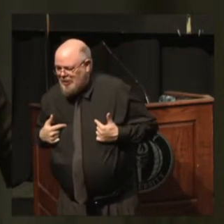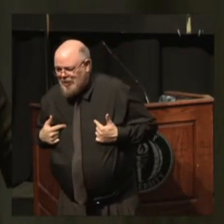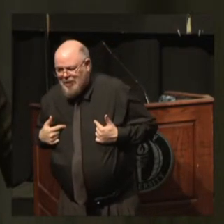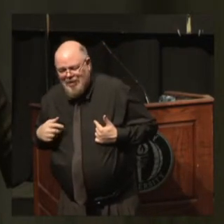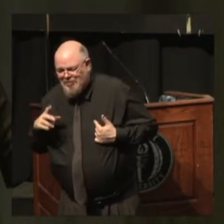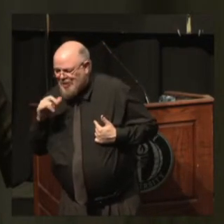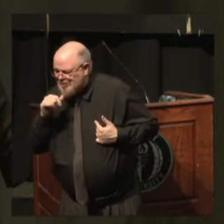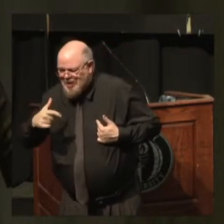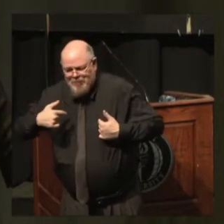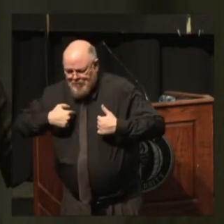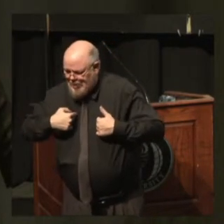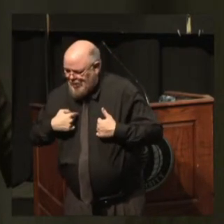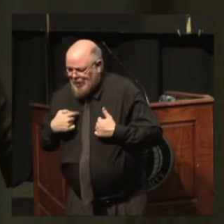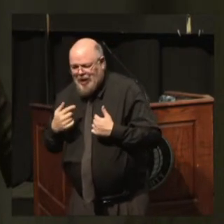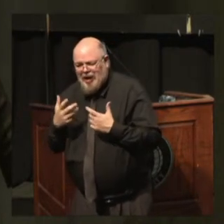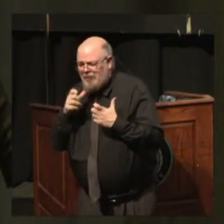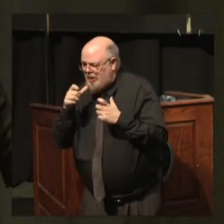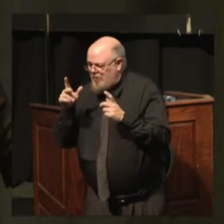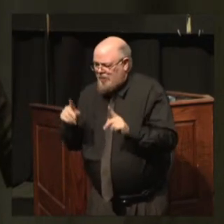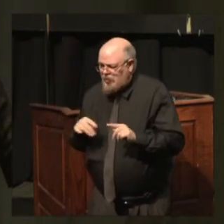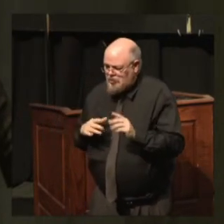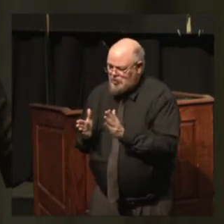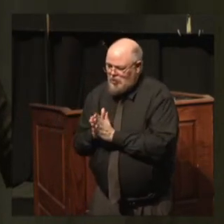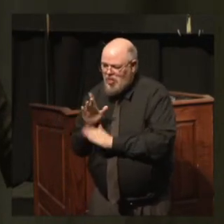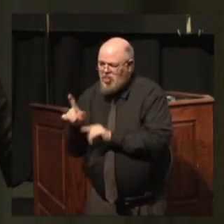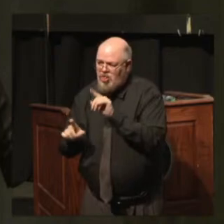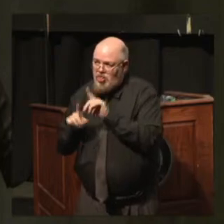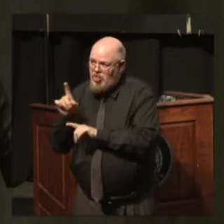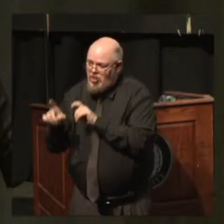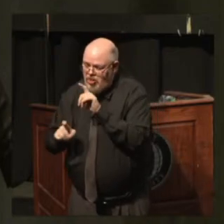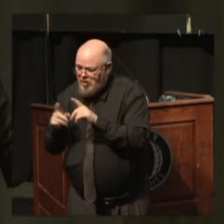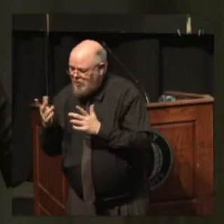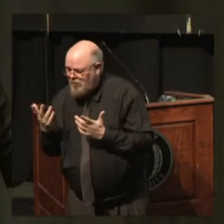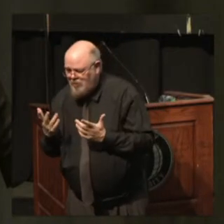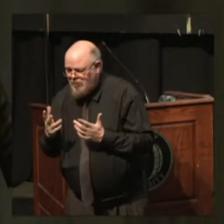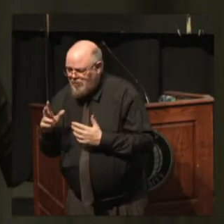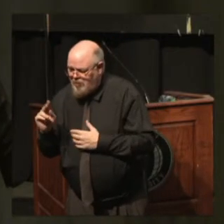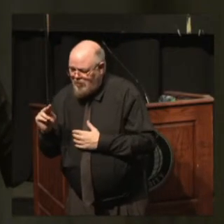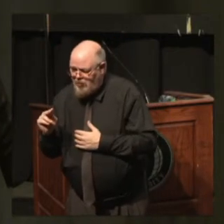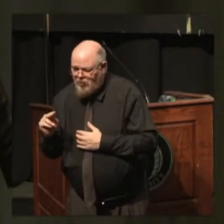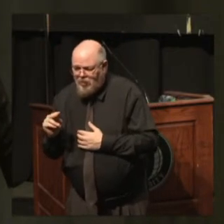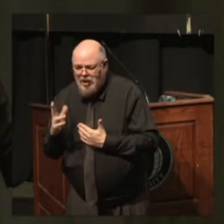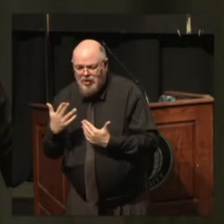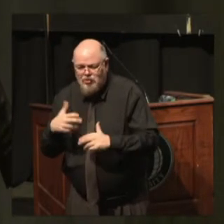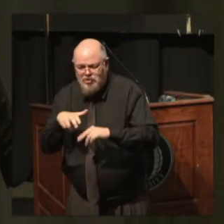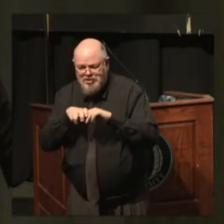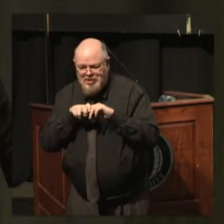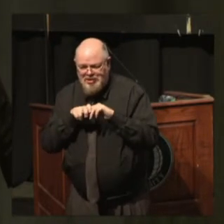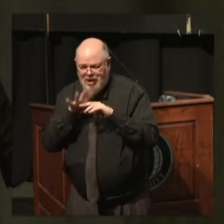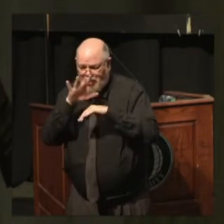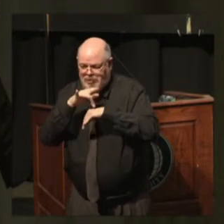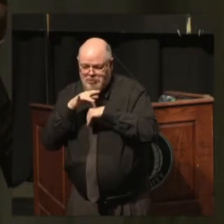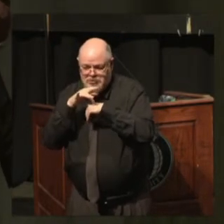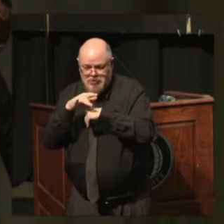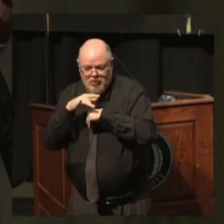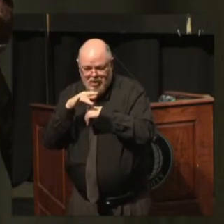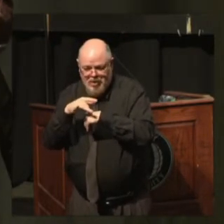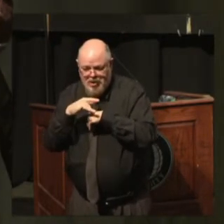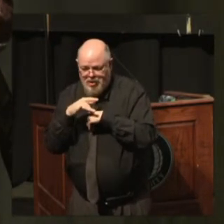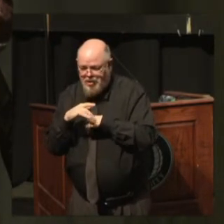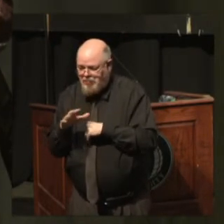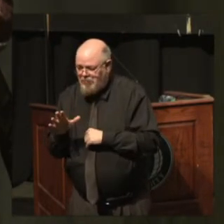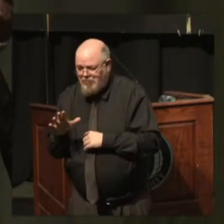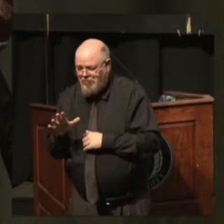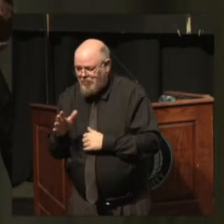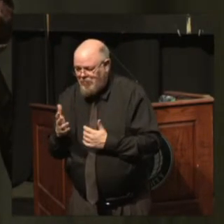who I am. That's just not in my mentality and my makeup to just sit there and dwell on something. I'm not saying it's not